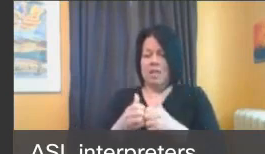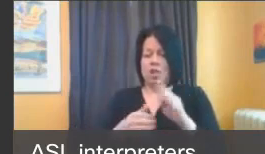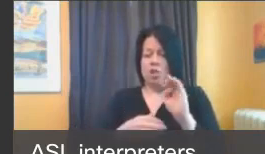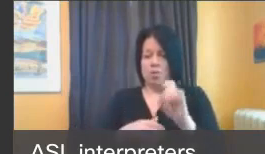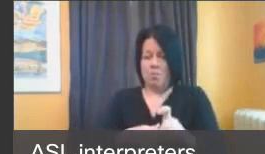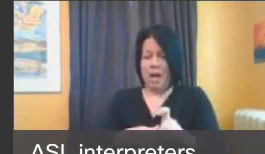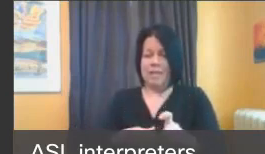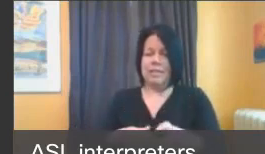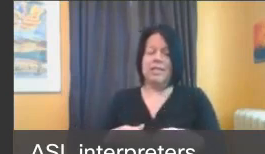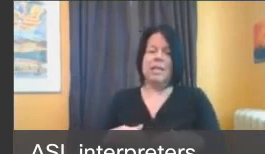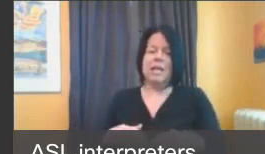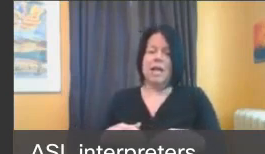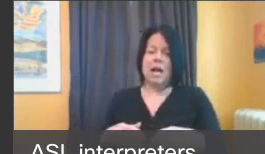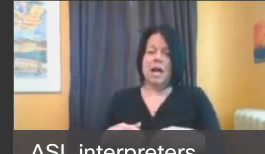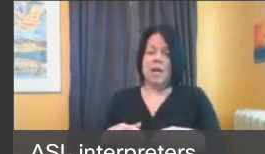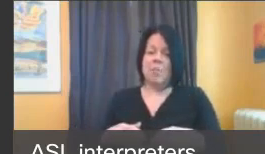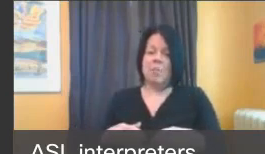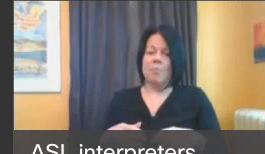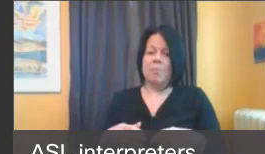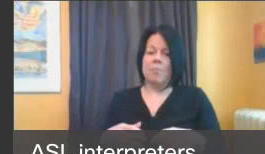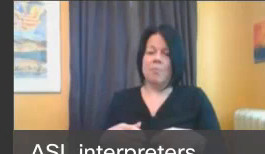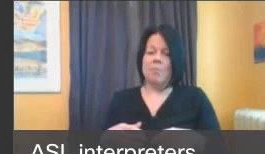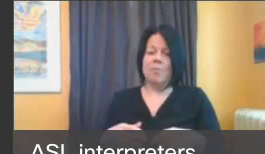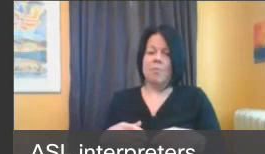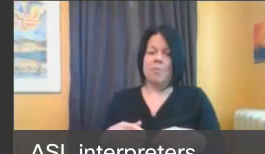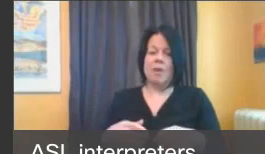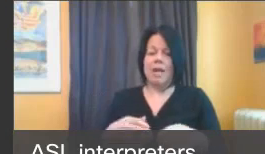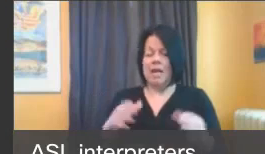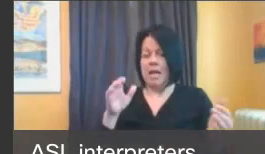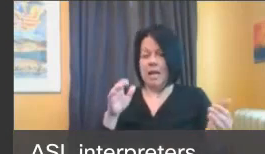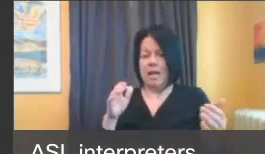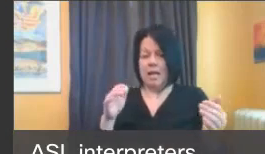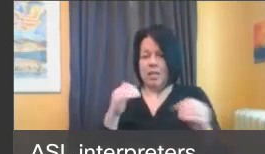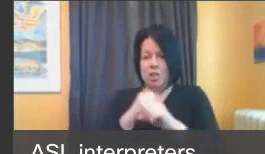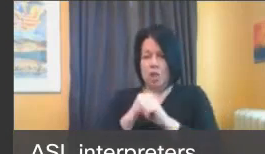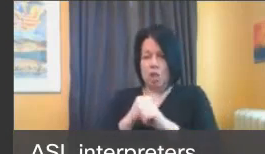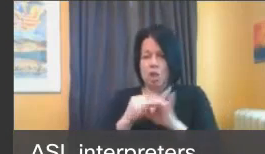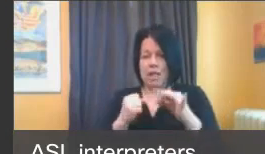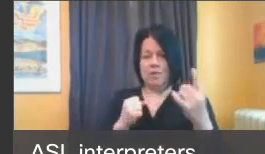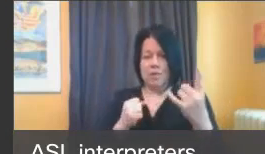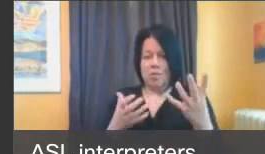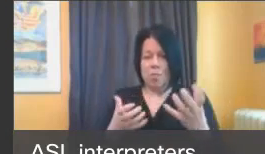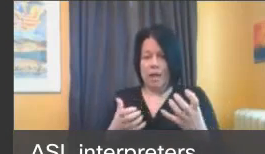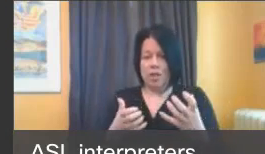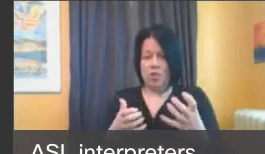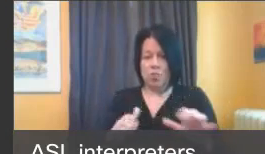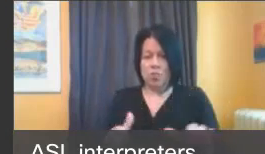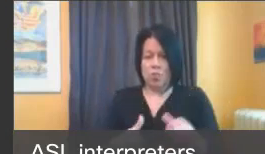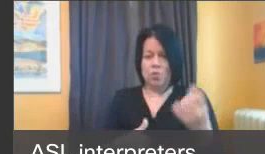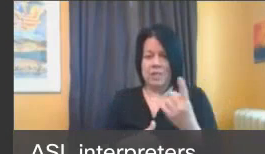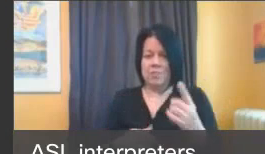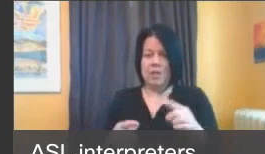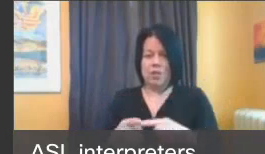In terms of that being some sort of a security measure, if somebody wanted to do something to